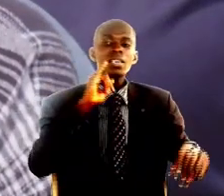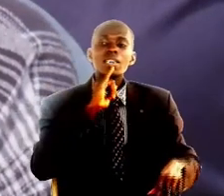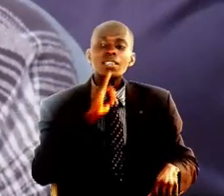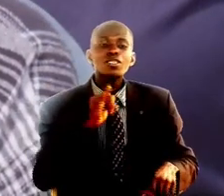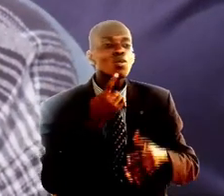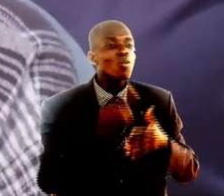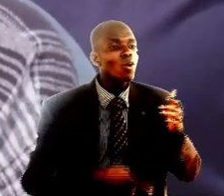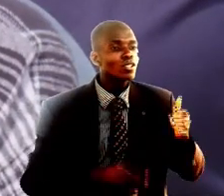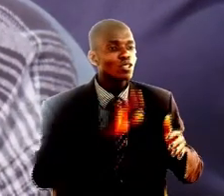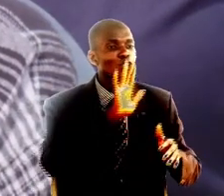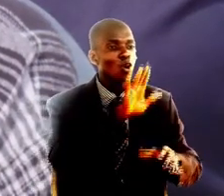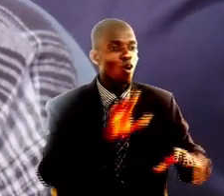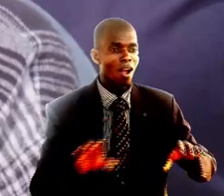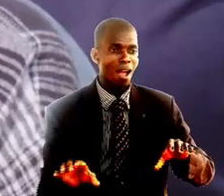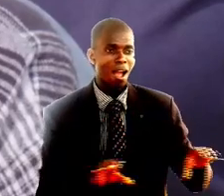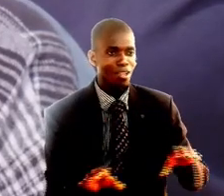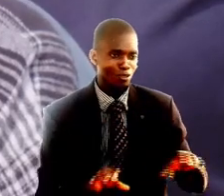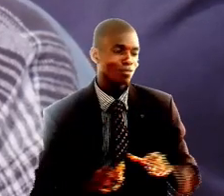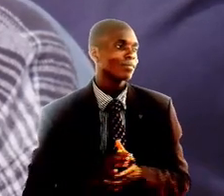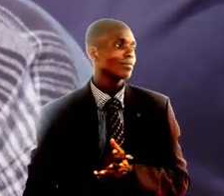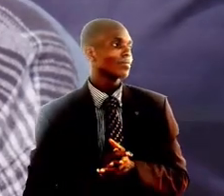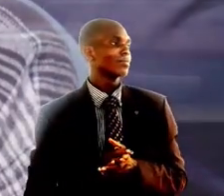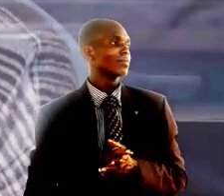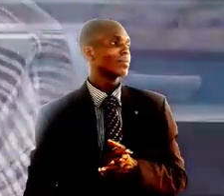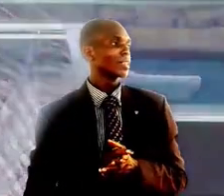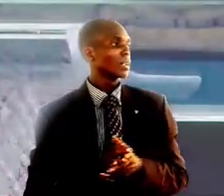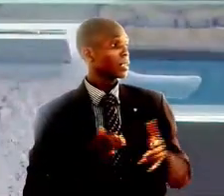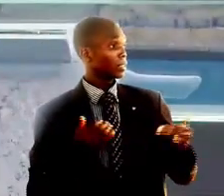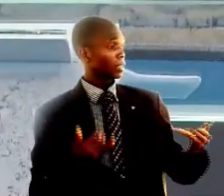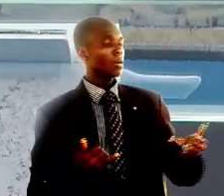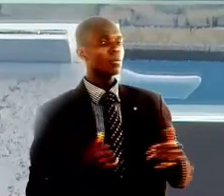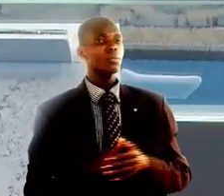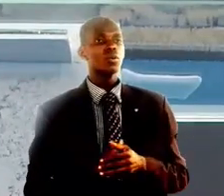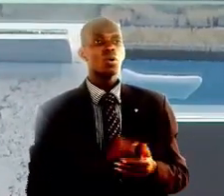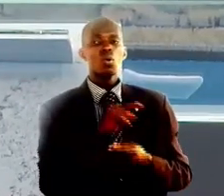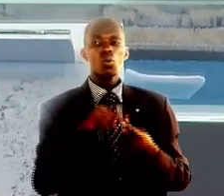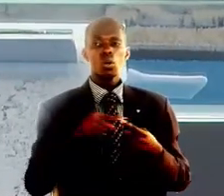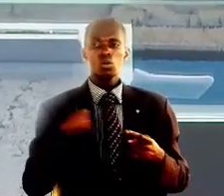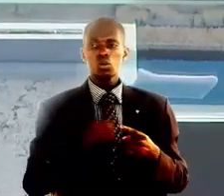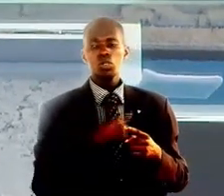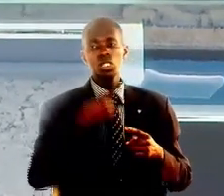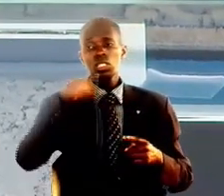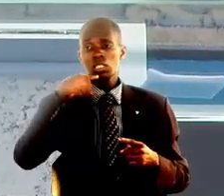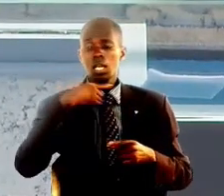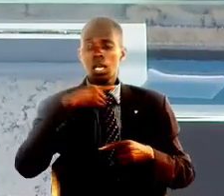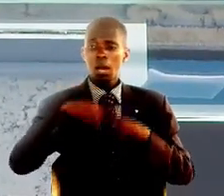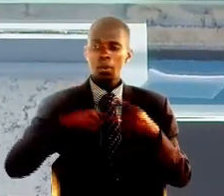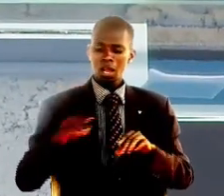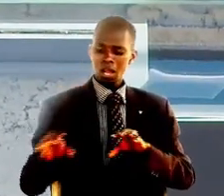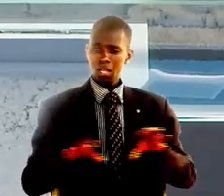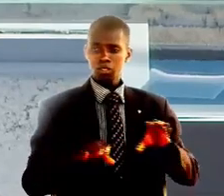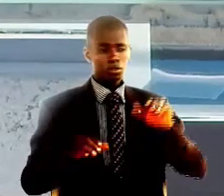action. Action. Now, when we talk about action, what does that